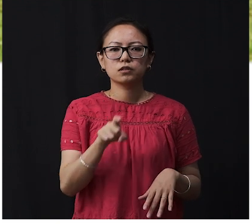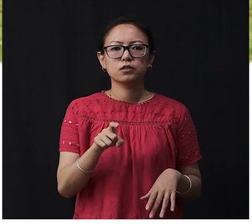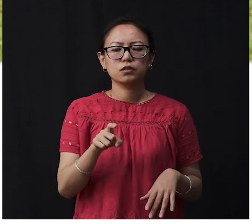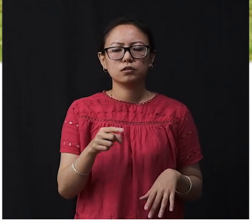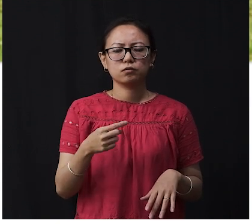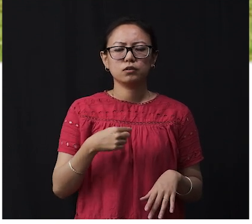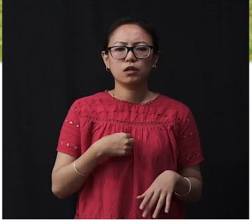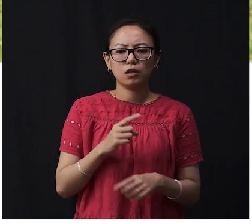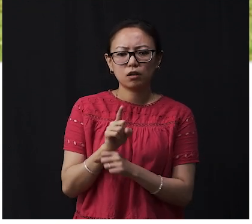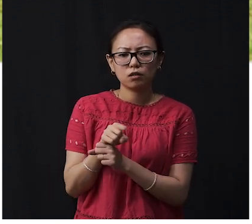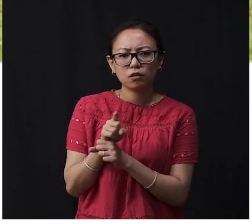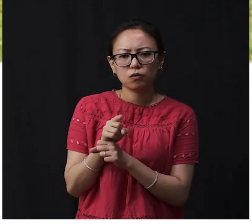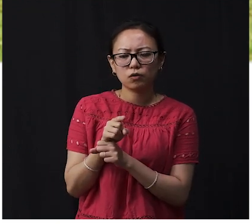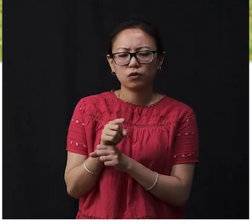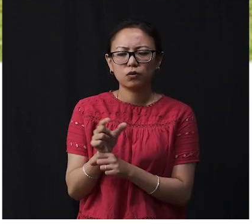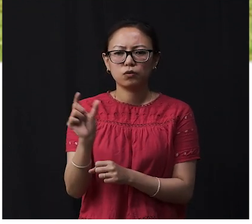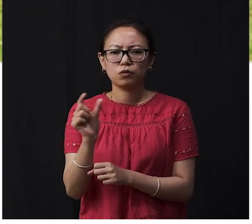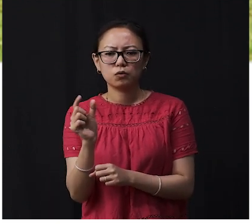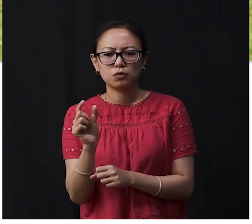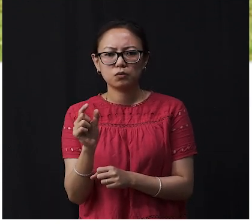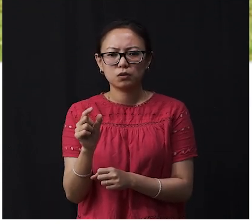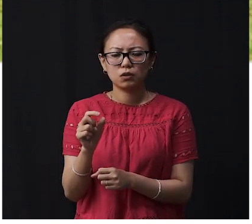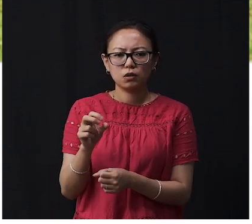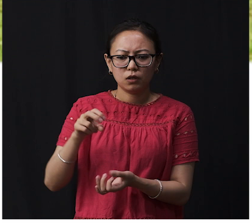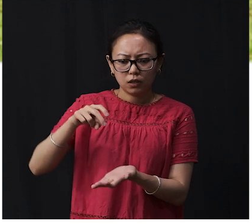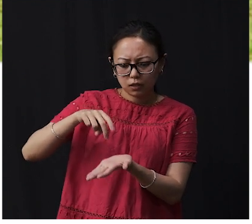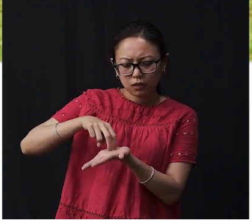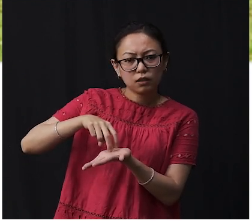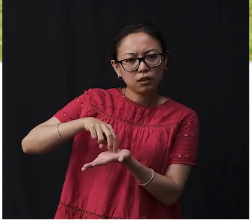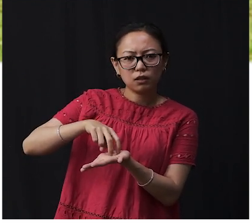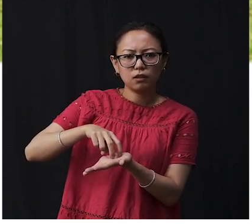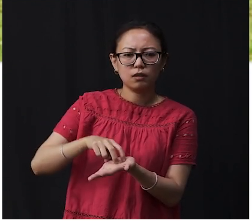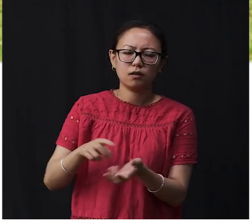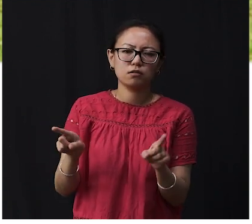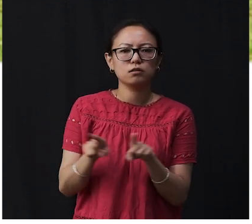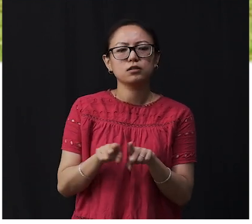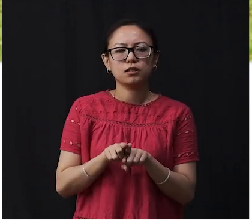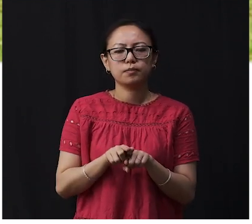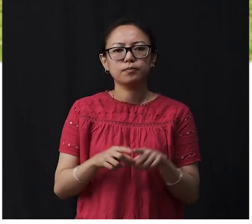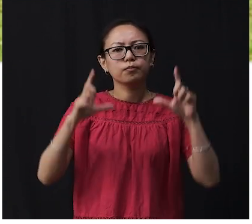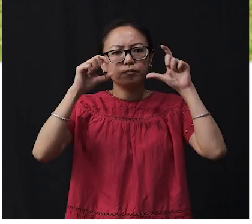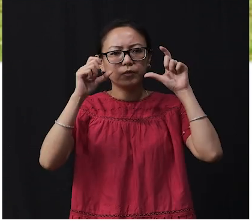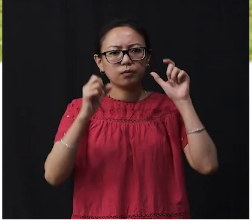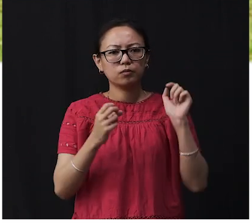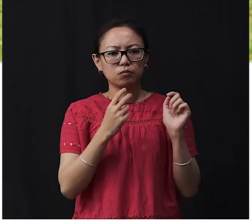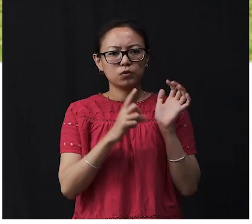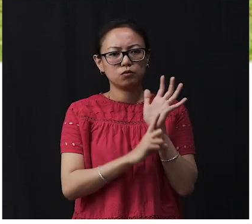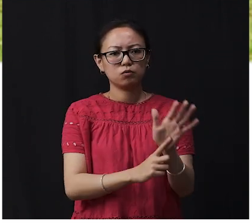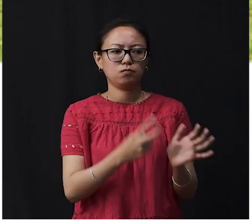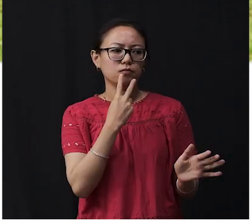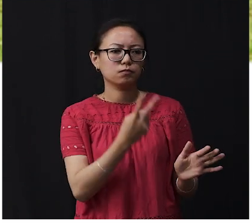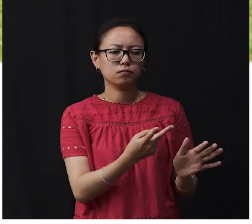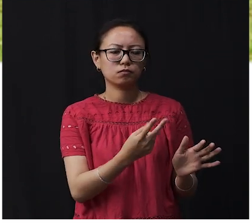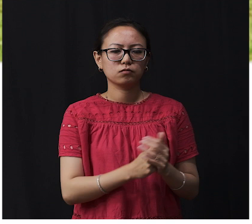mine as an extra leg to help me jump. Here is a picture of a kangaroo. Can you all see the